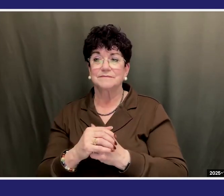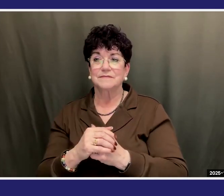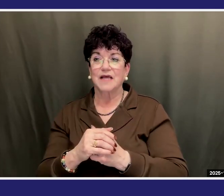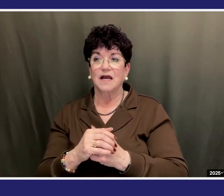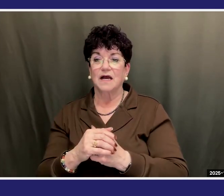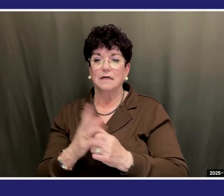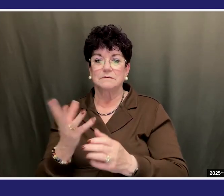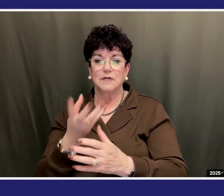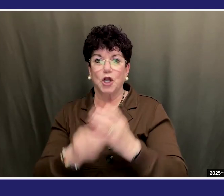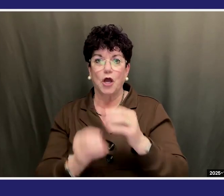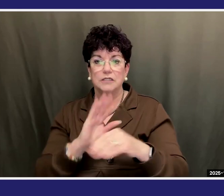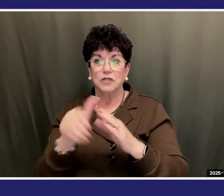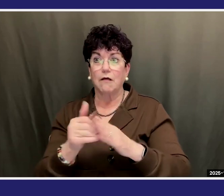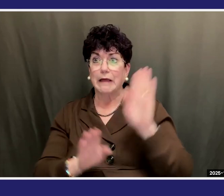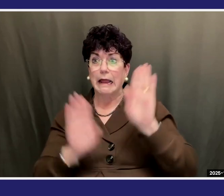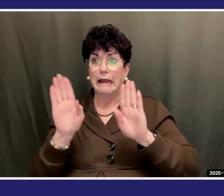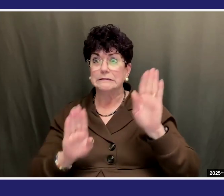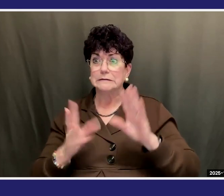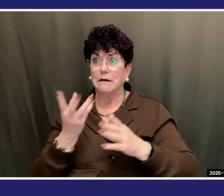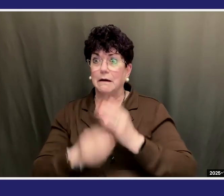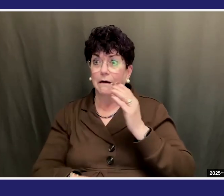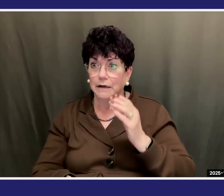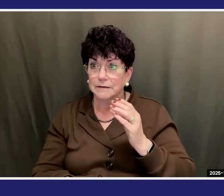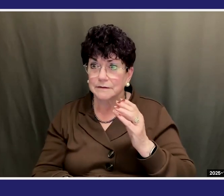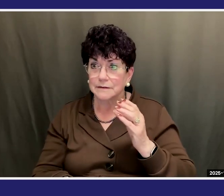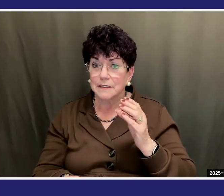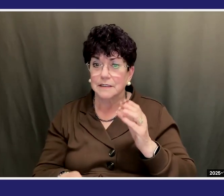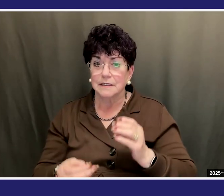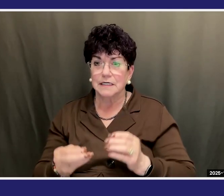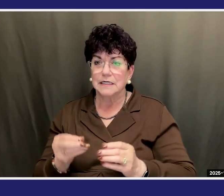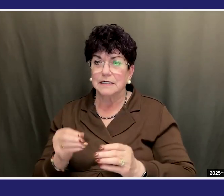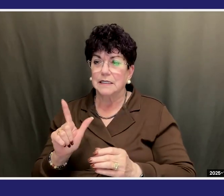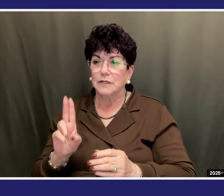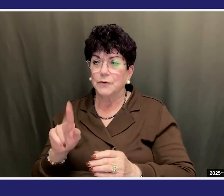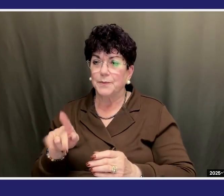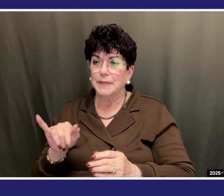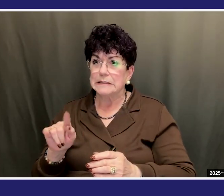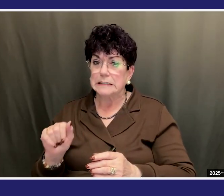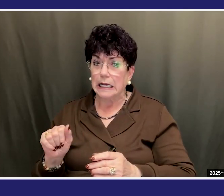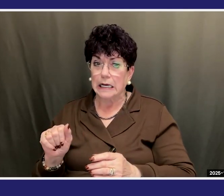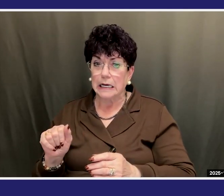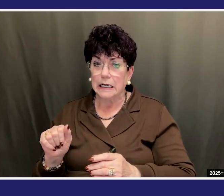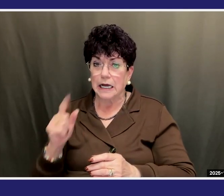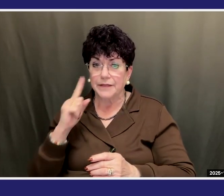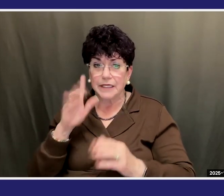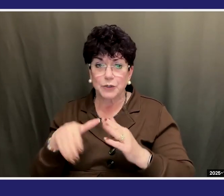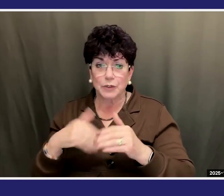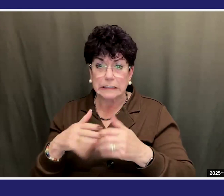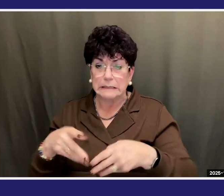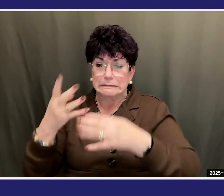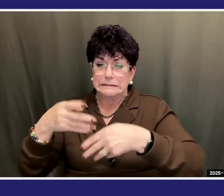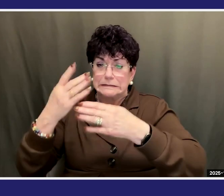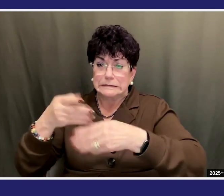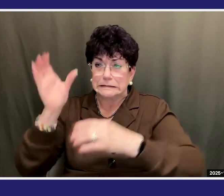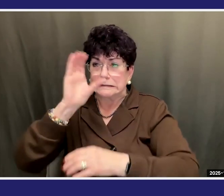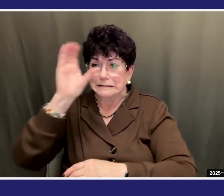Unfortunately, we just lost all of the hands that were raised. Lupita, I believe that you were next on the list. I am just scrolling through